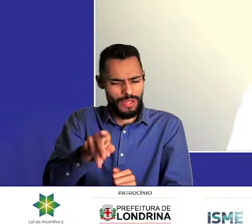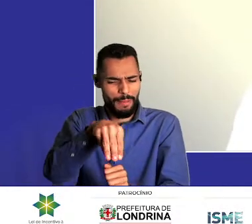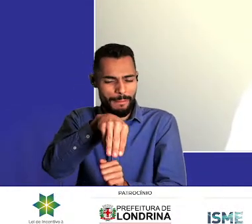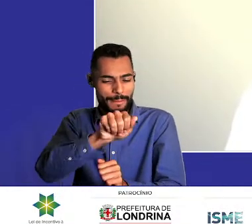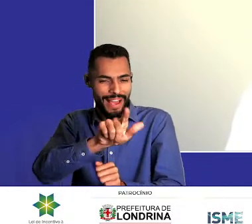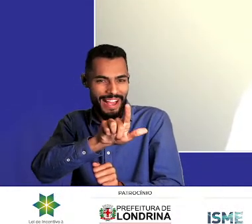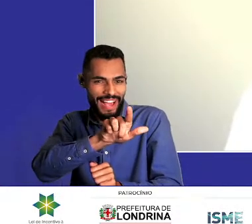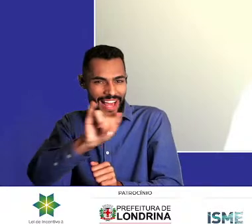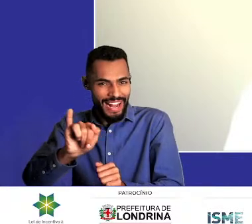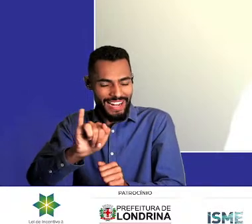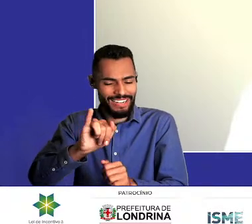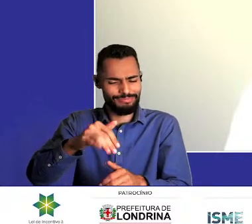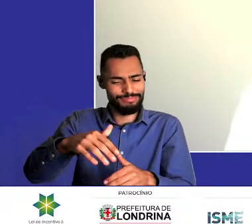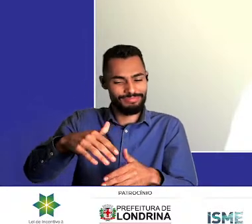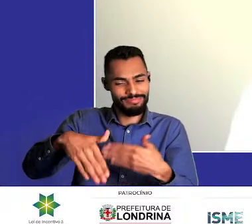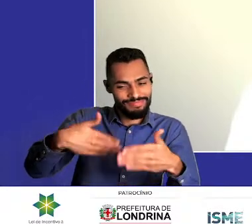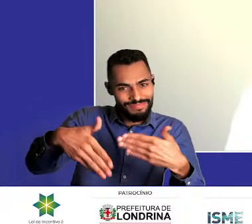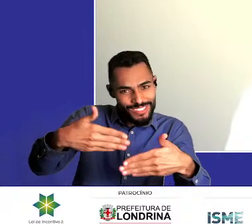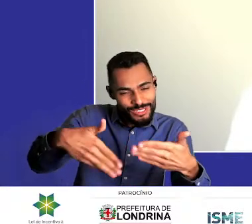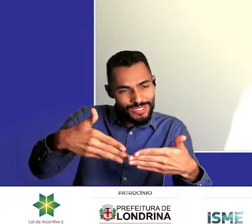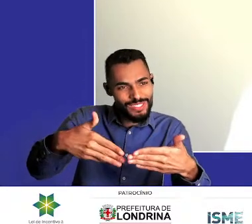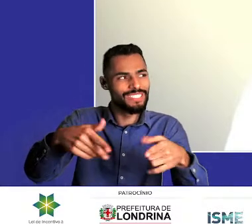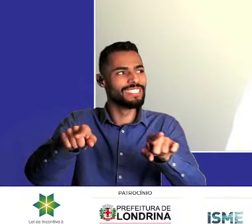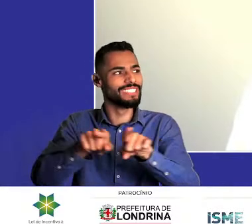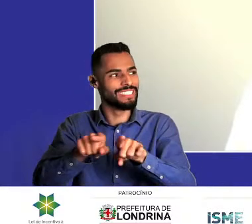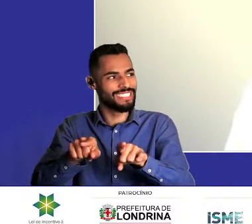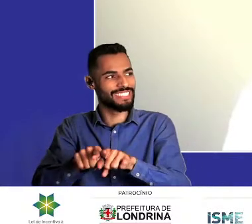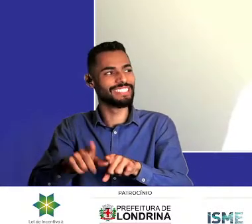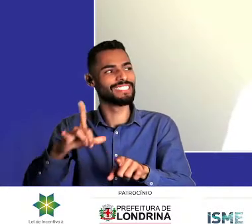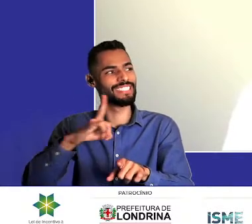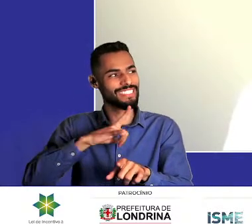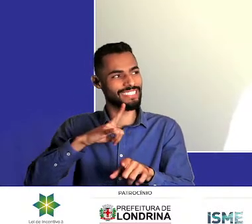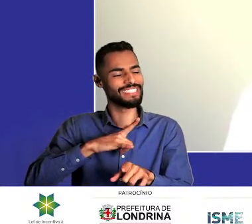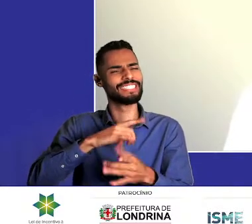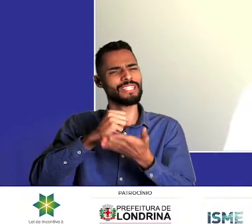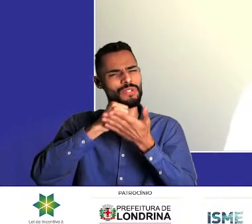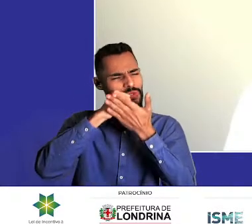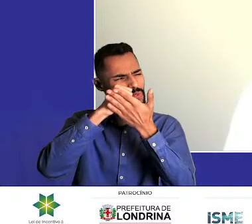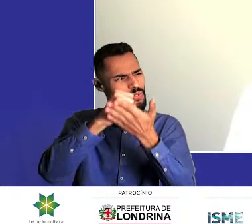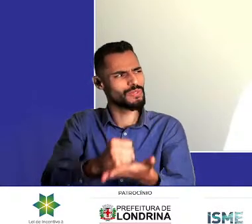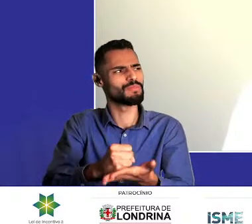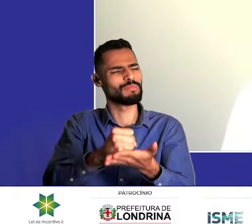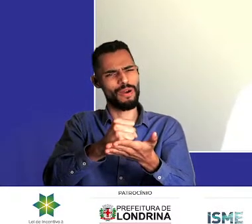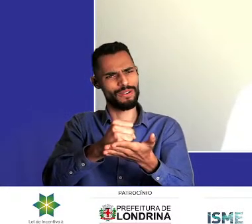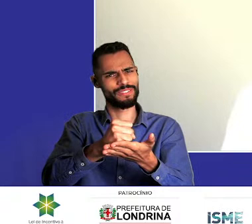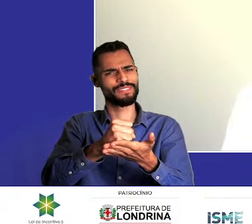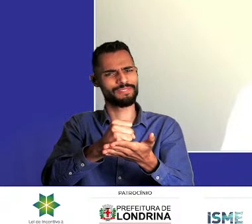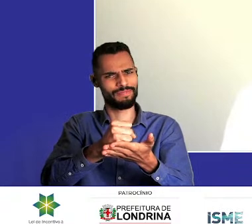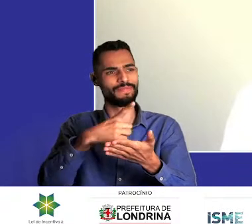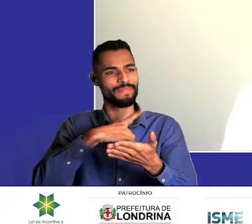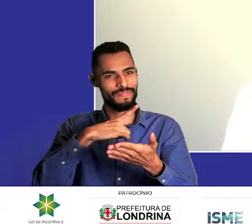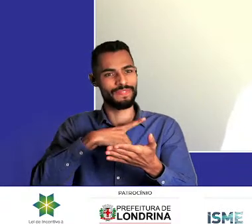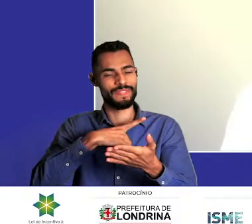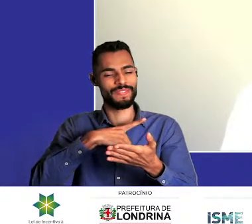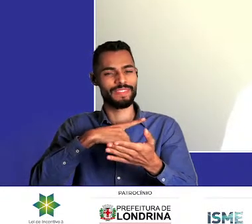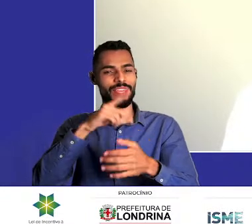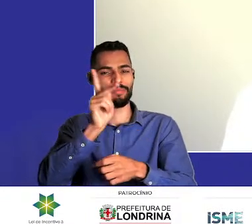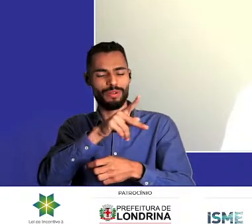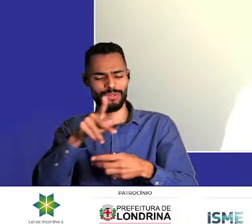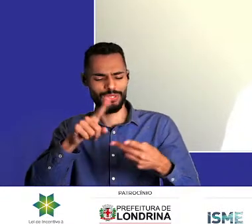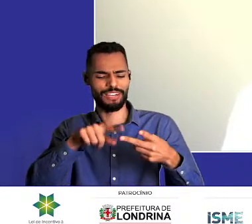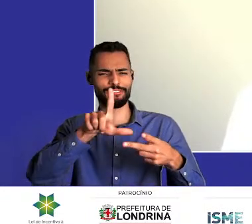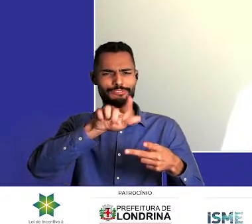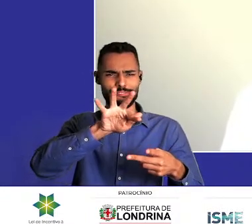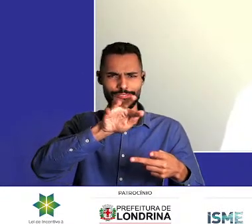great support of Professor Flavia. Thank you to all of you. Thank you to the government as well, our government officials,